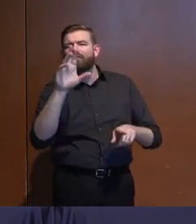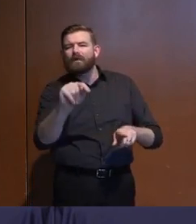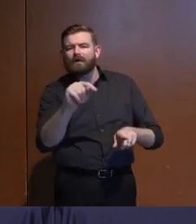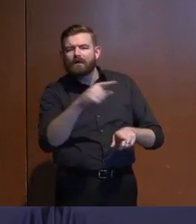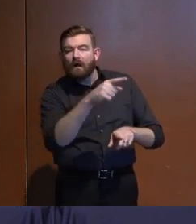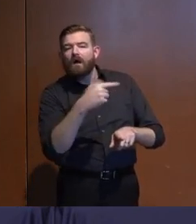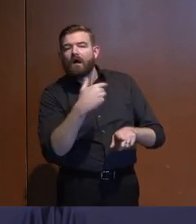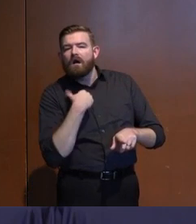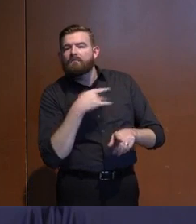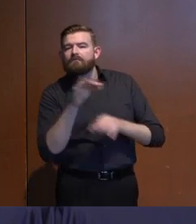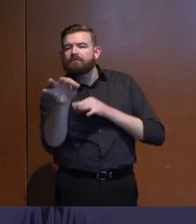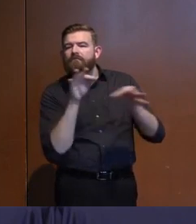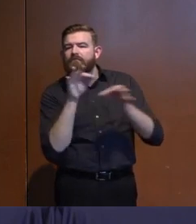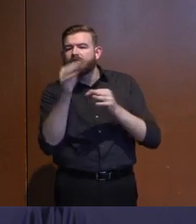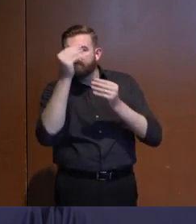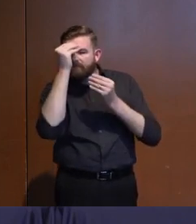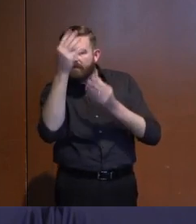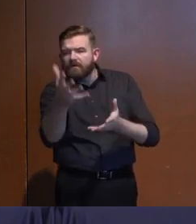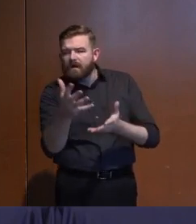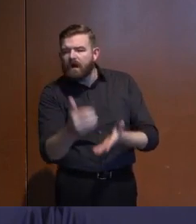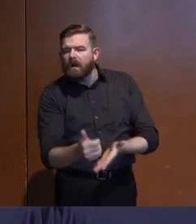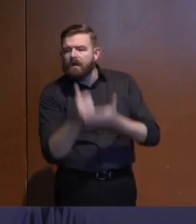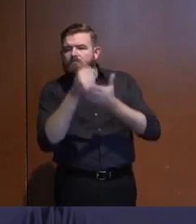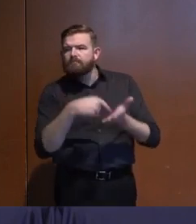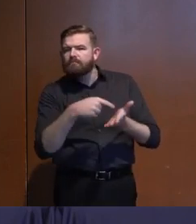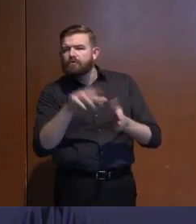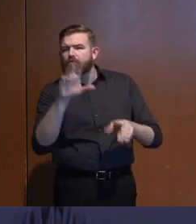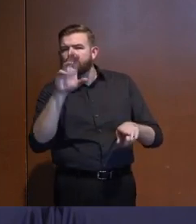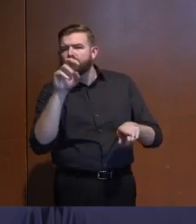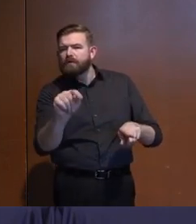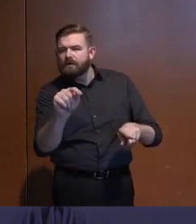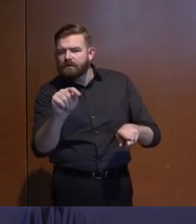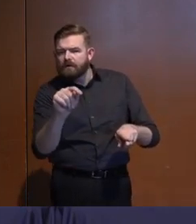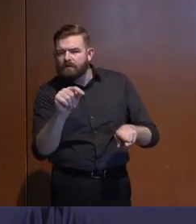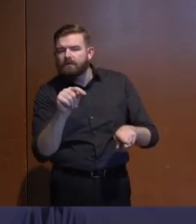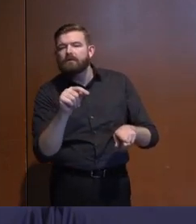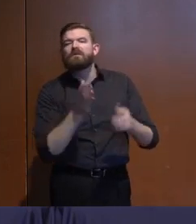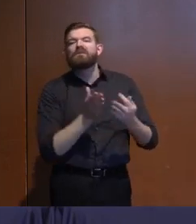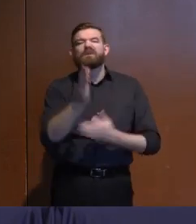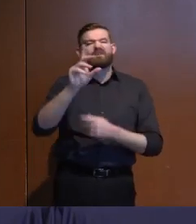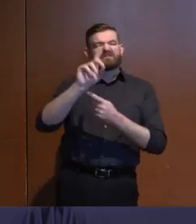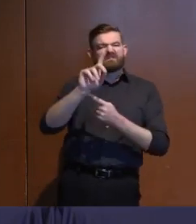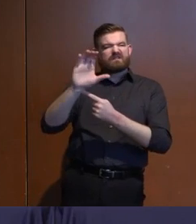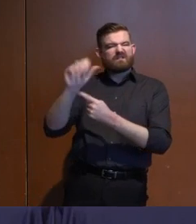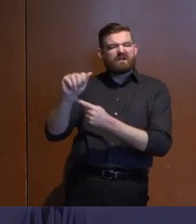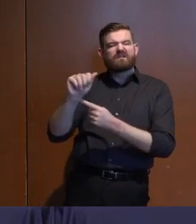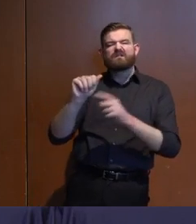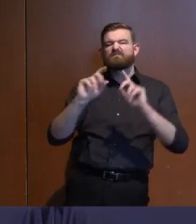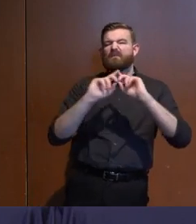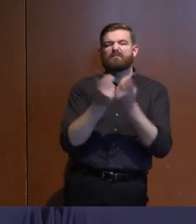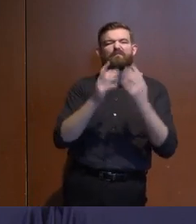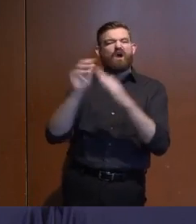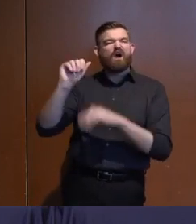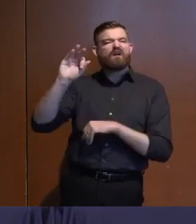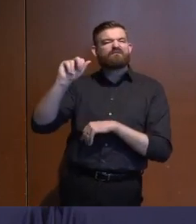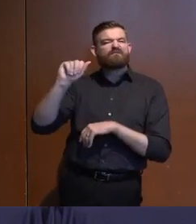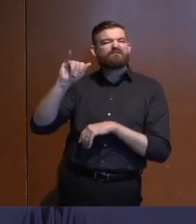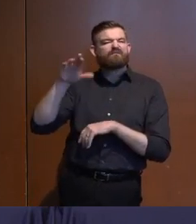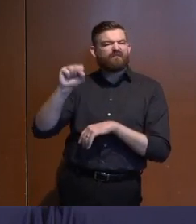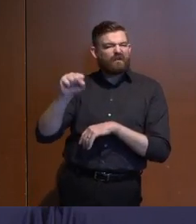available through the Department of Community Affairs, which gives me a chance to give a big shout out to Lieutenant Governor Sheila Oliver,